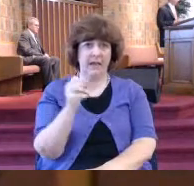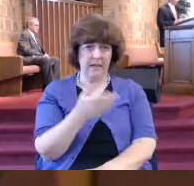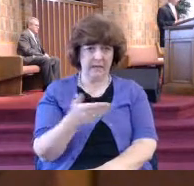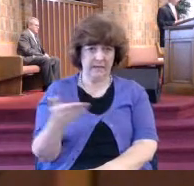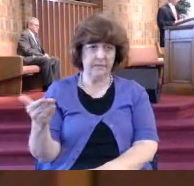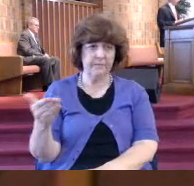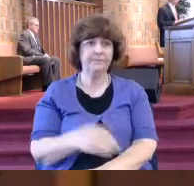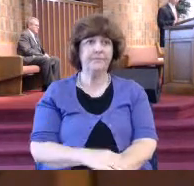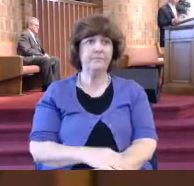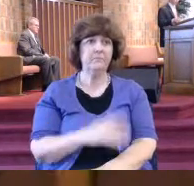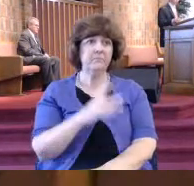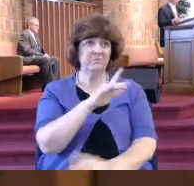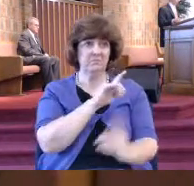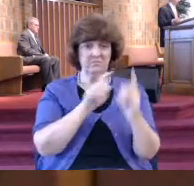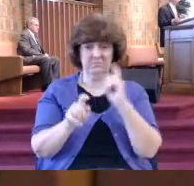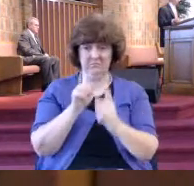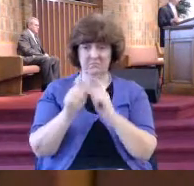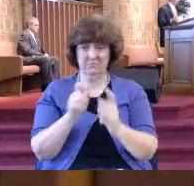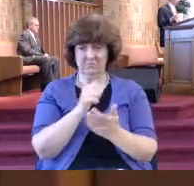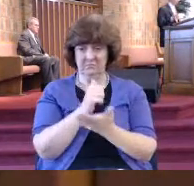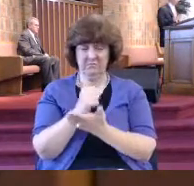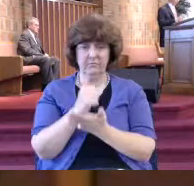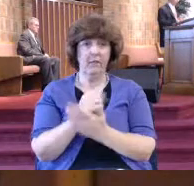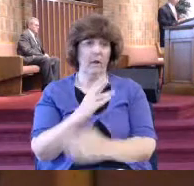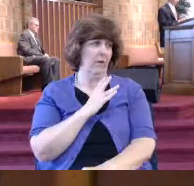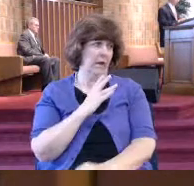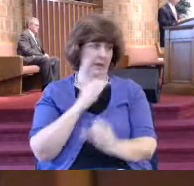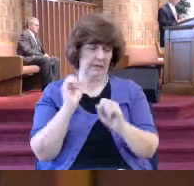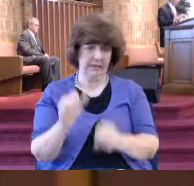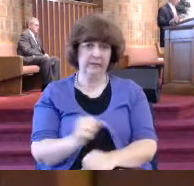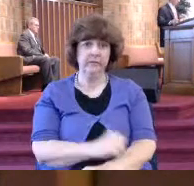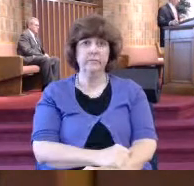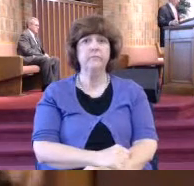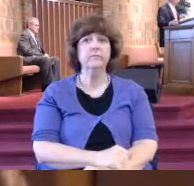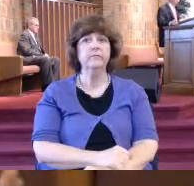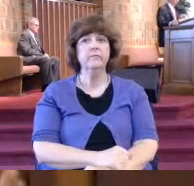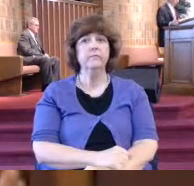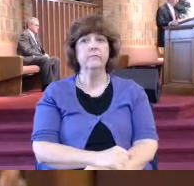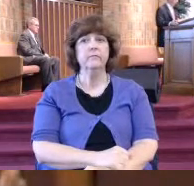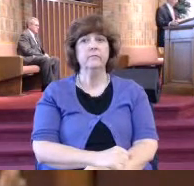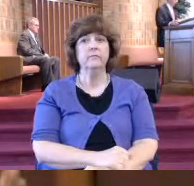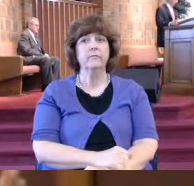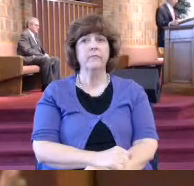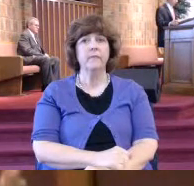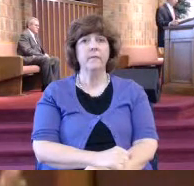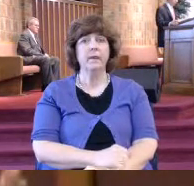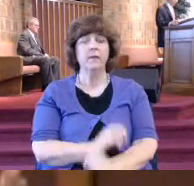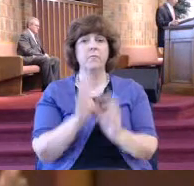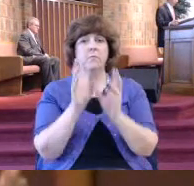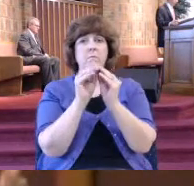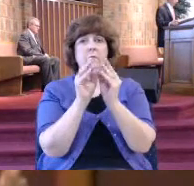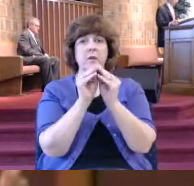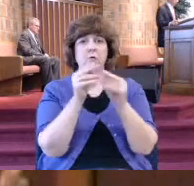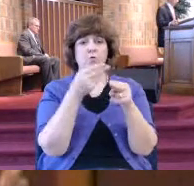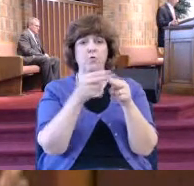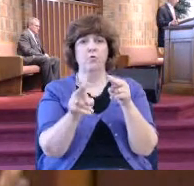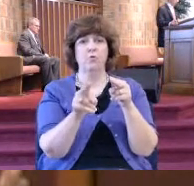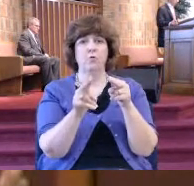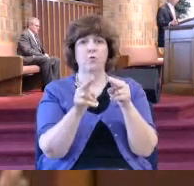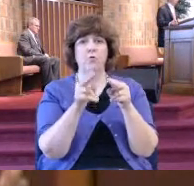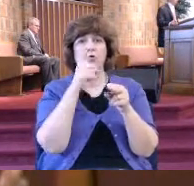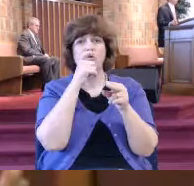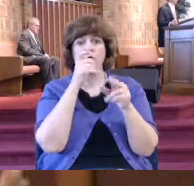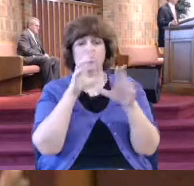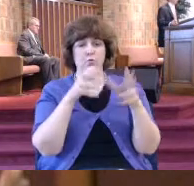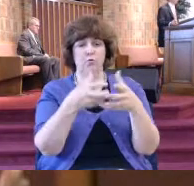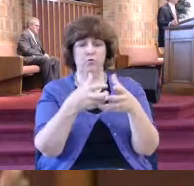donate to some of those, feel free to do that. There will be a brief meeting for all planning on going to Honduras